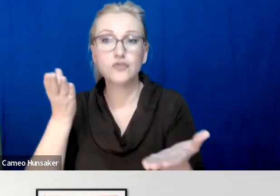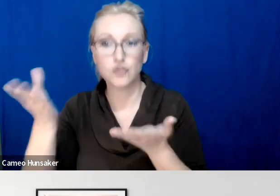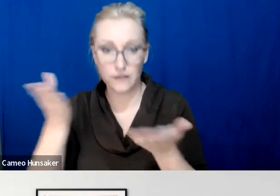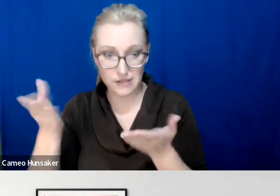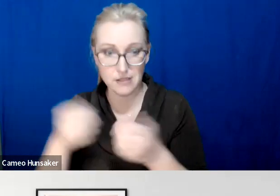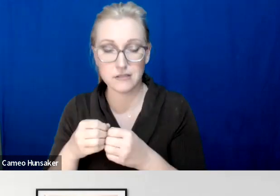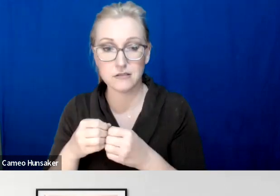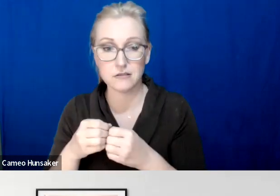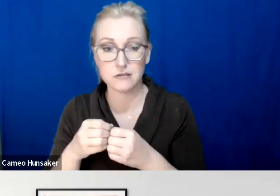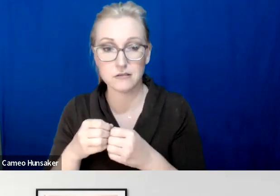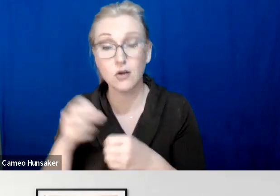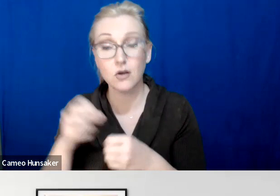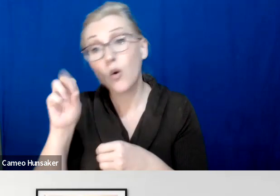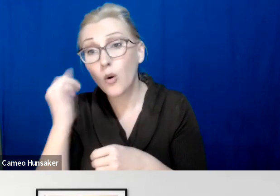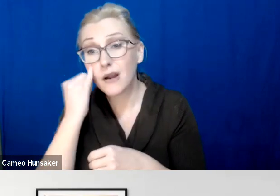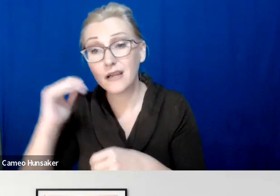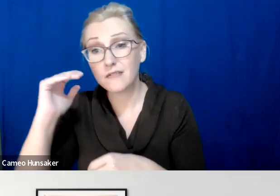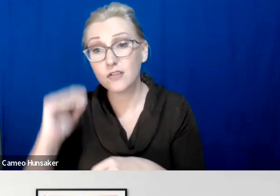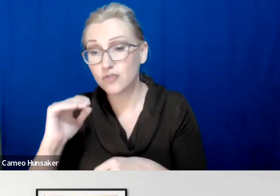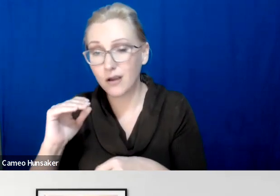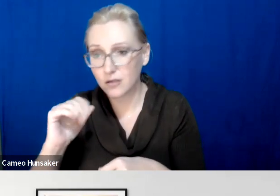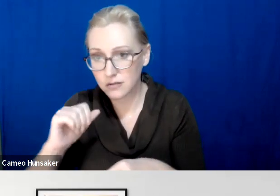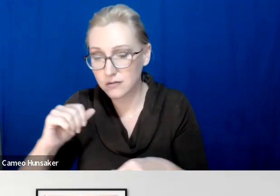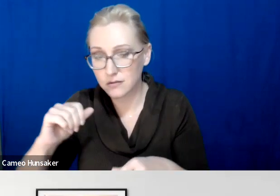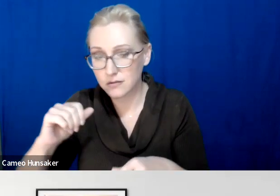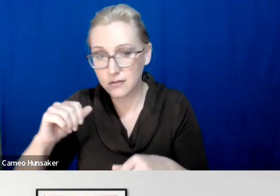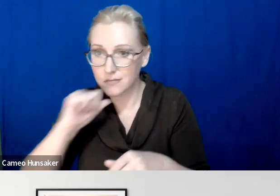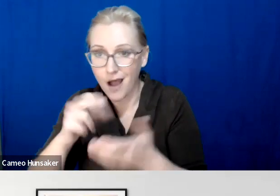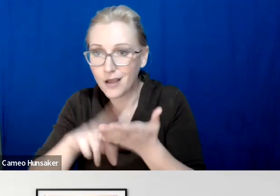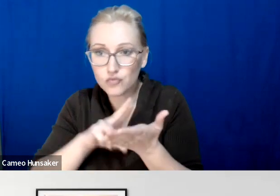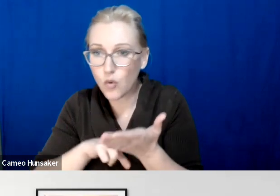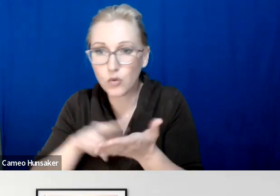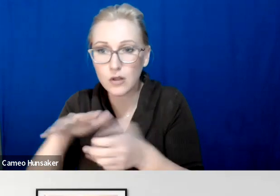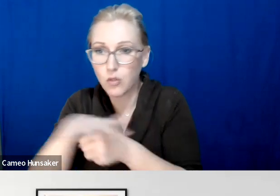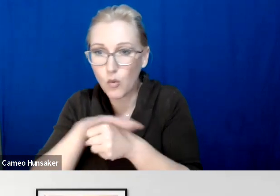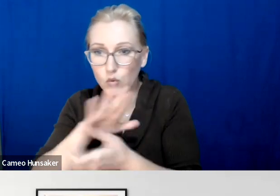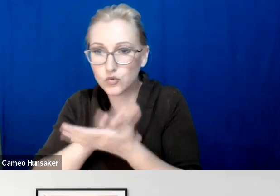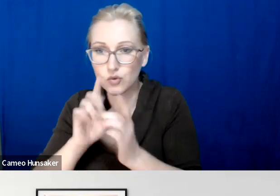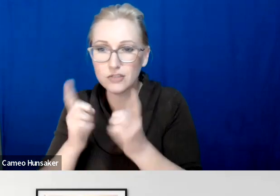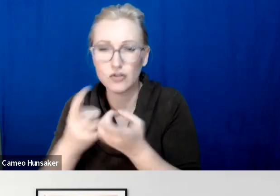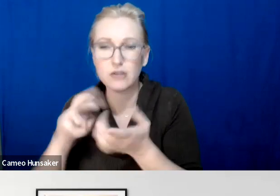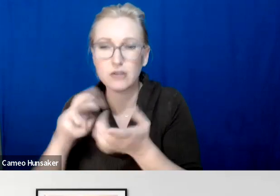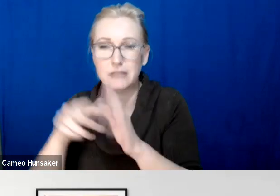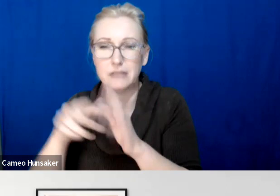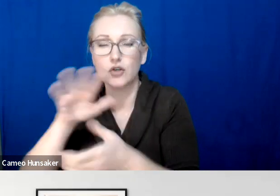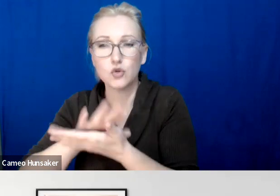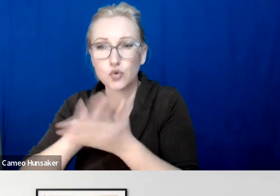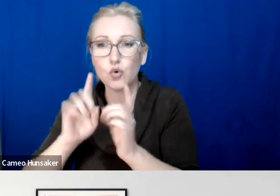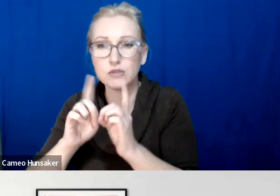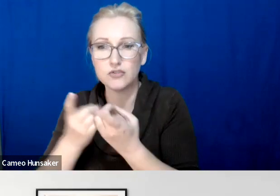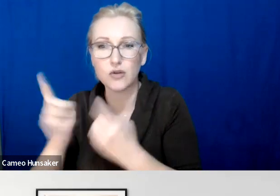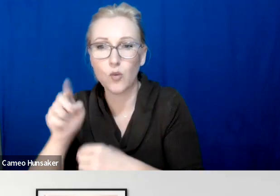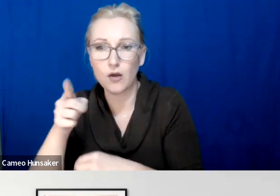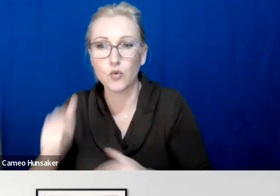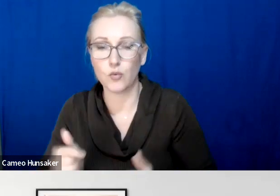if the child is not enrolled, it would be the school district of residence. So same thing, you're going to submit your request for an